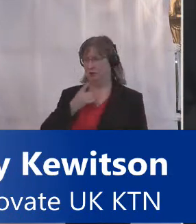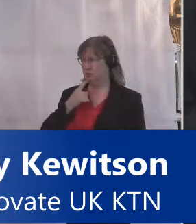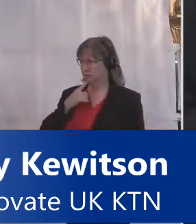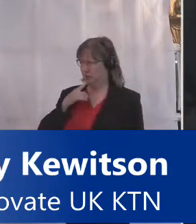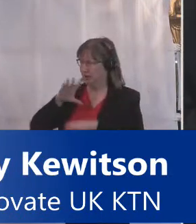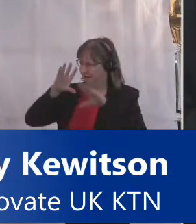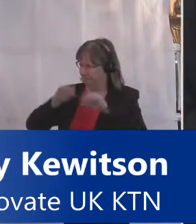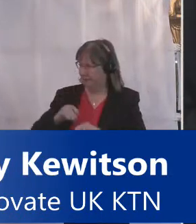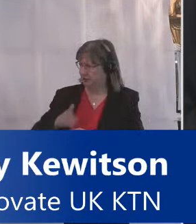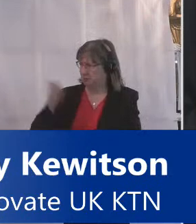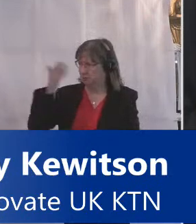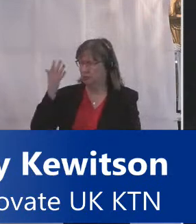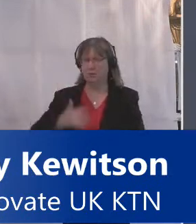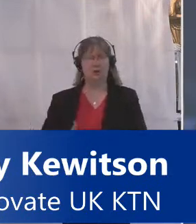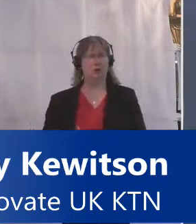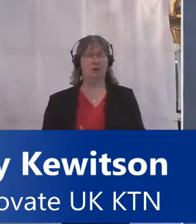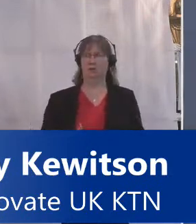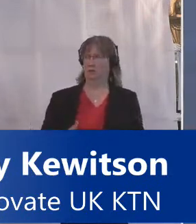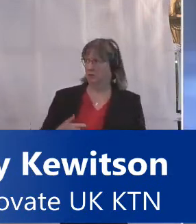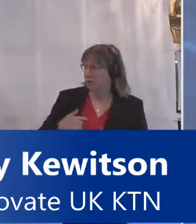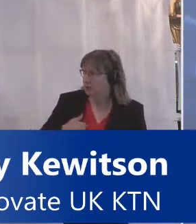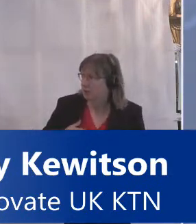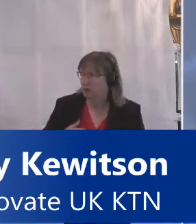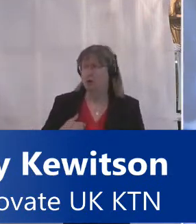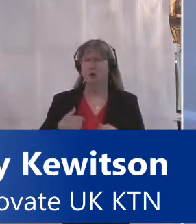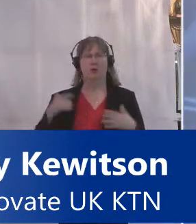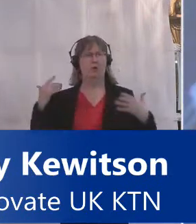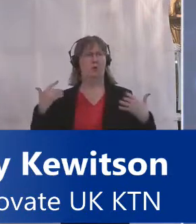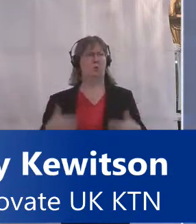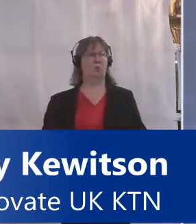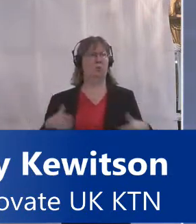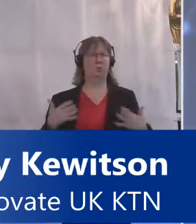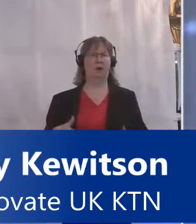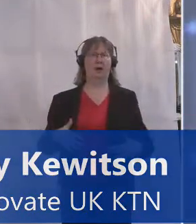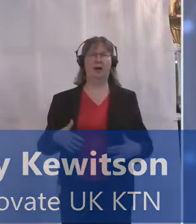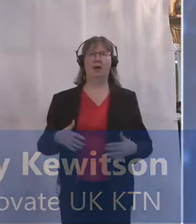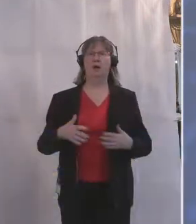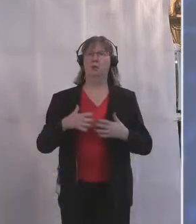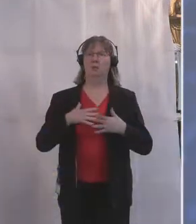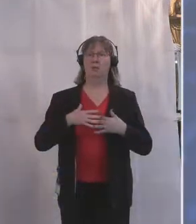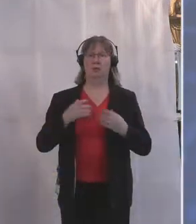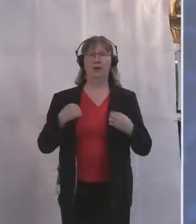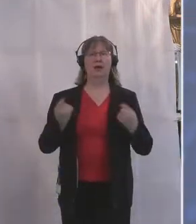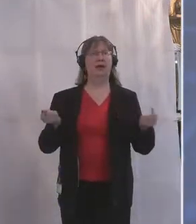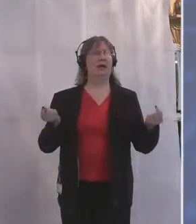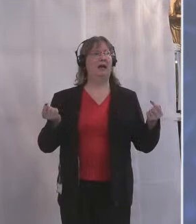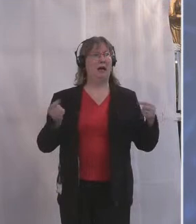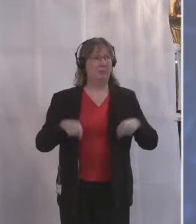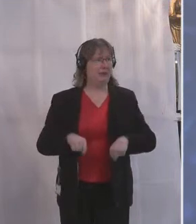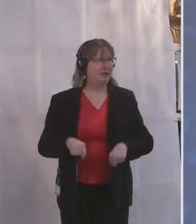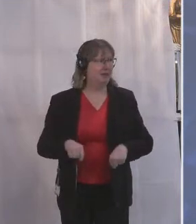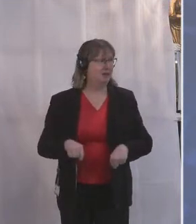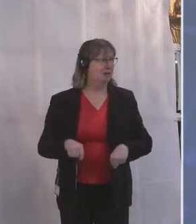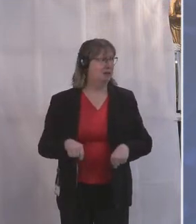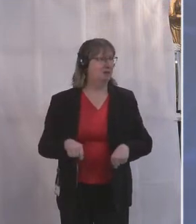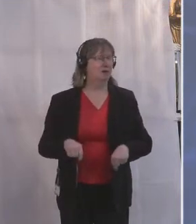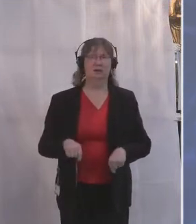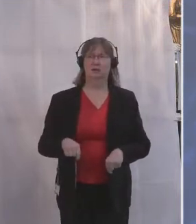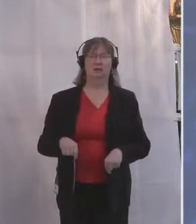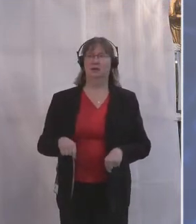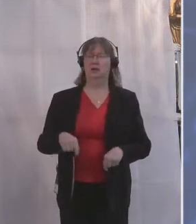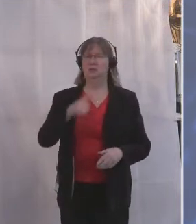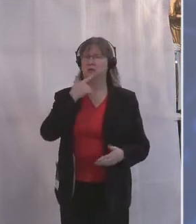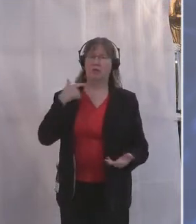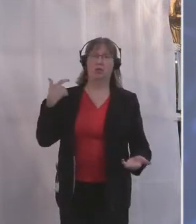what a huge honour and what a huge privilege to stand on the same stage as many of the female speakers today and